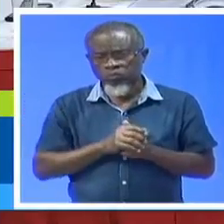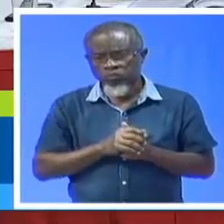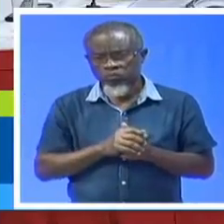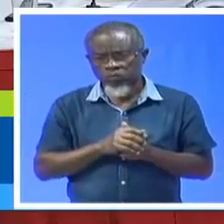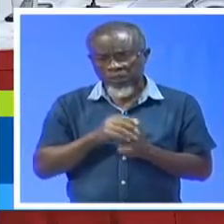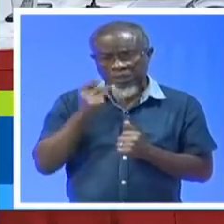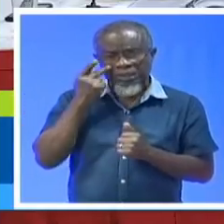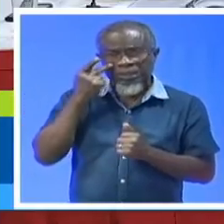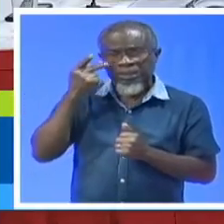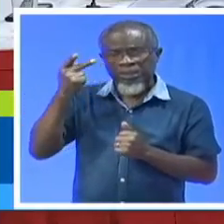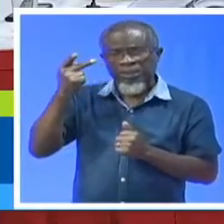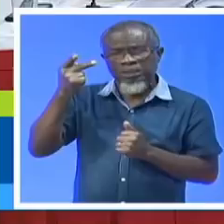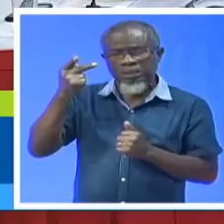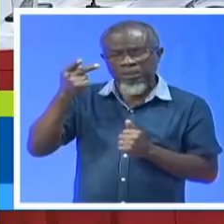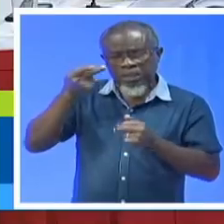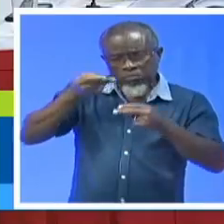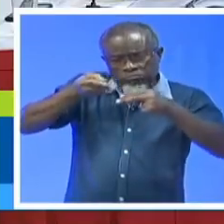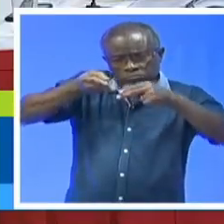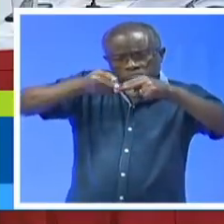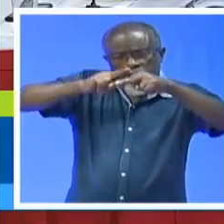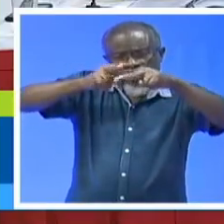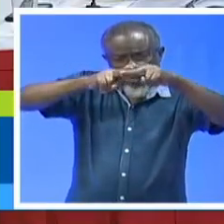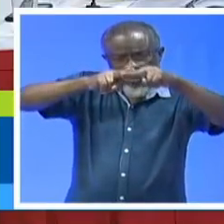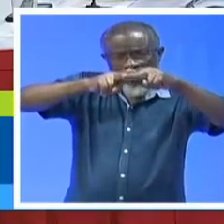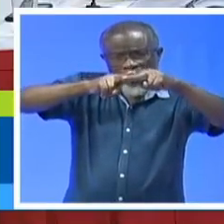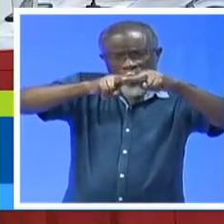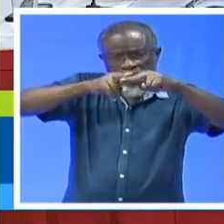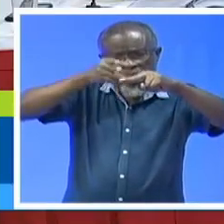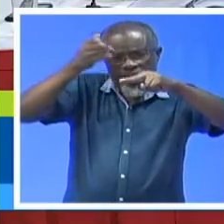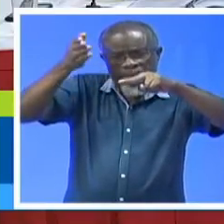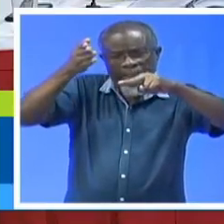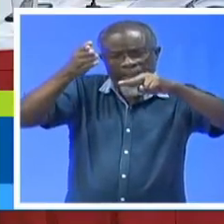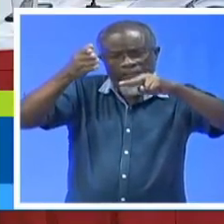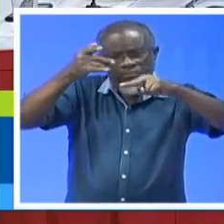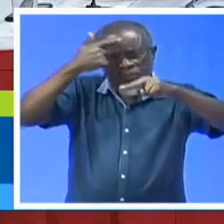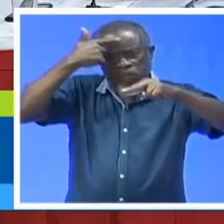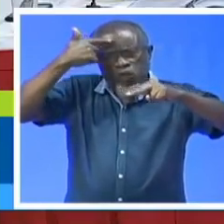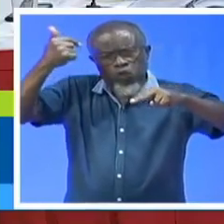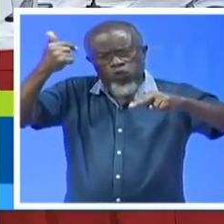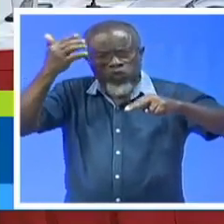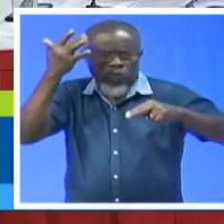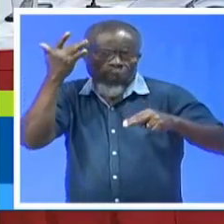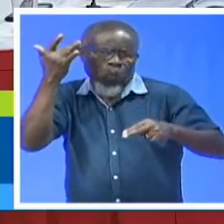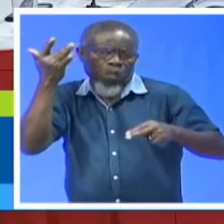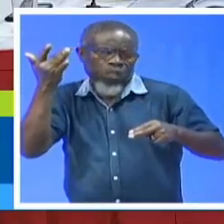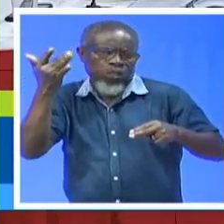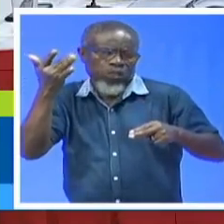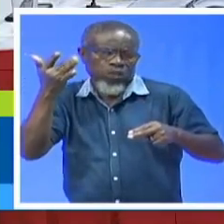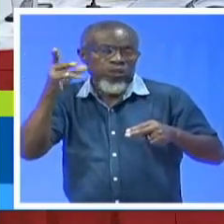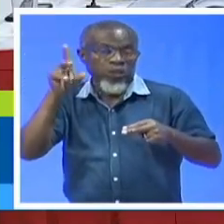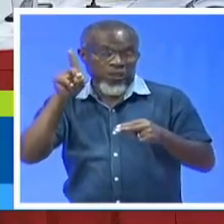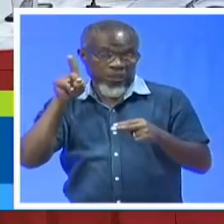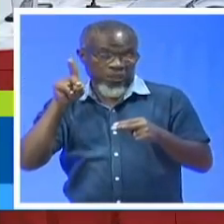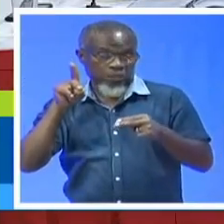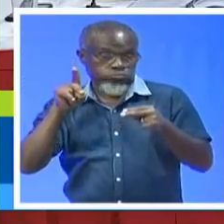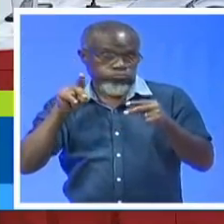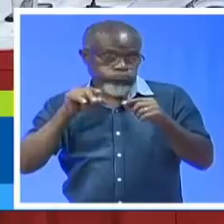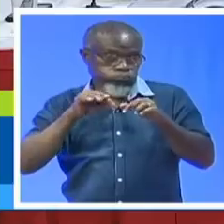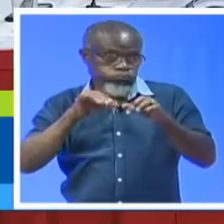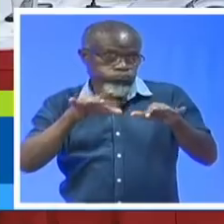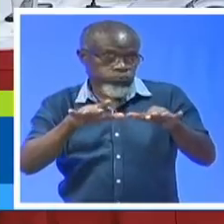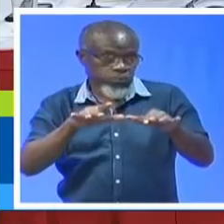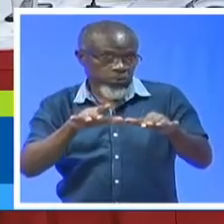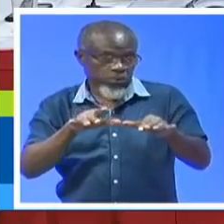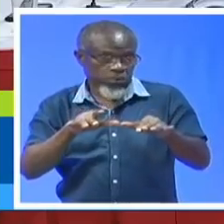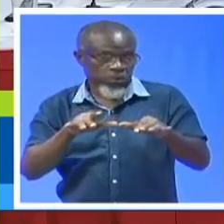were due to the Delta variant. So we're just wondering if it's possible to get a similar confirmation from the